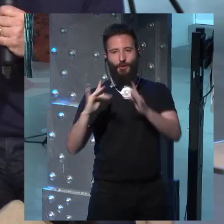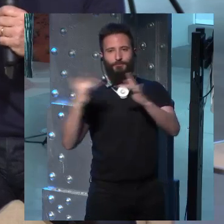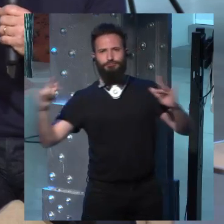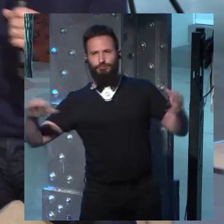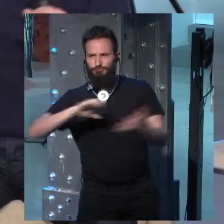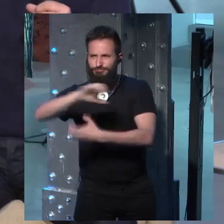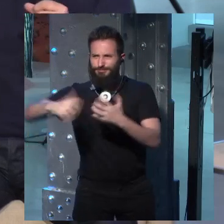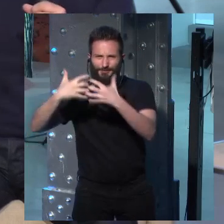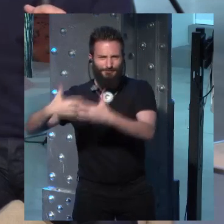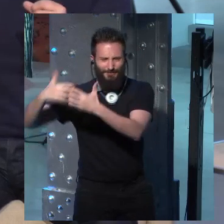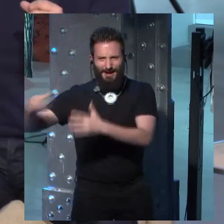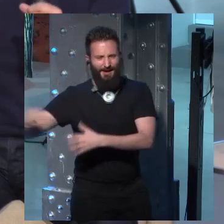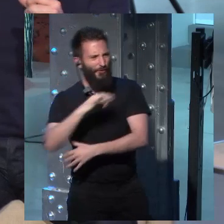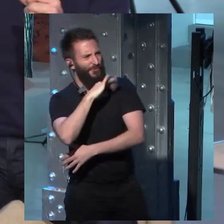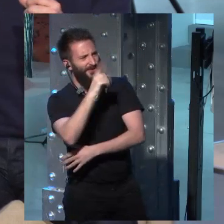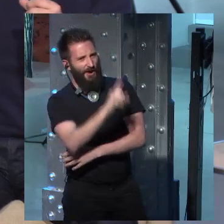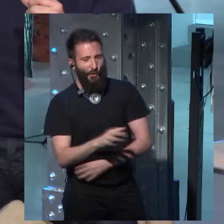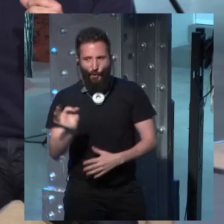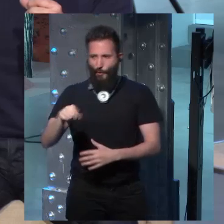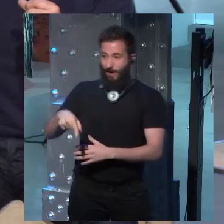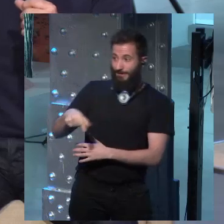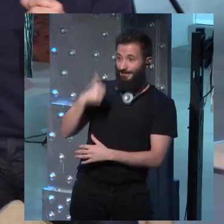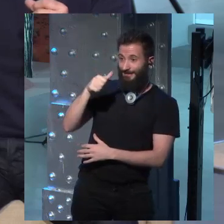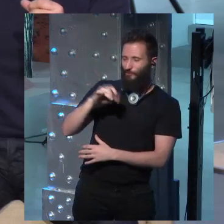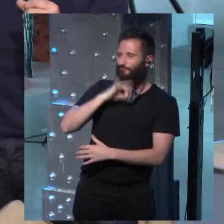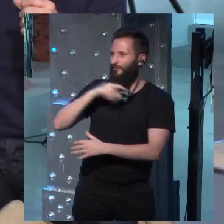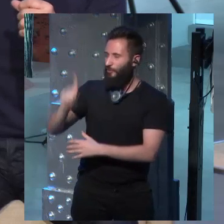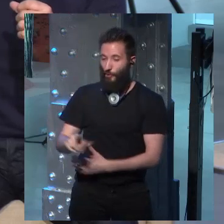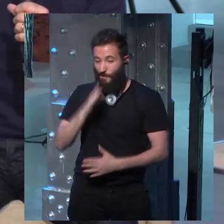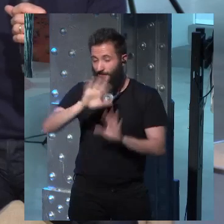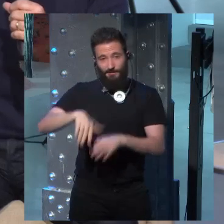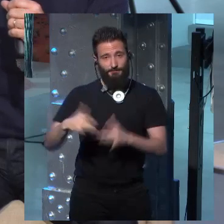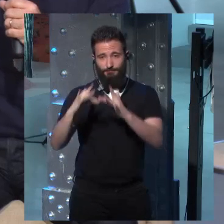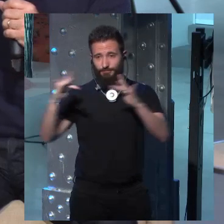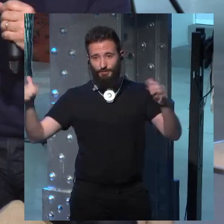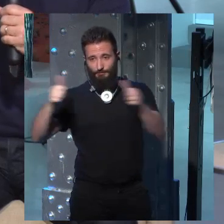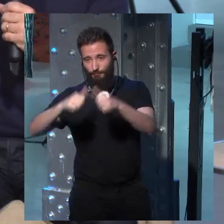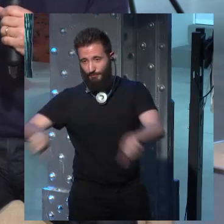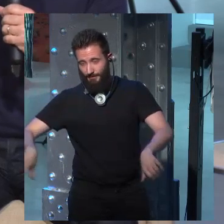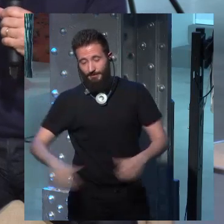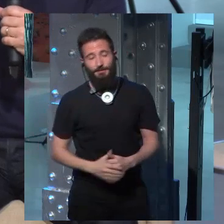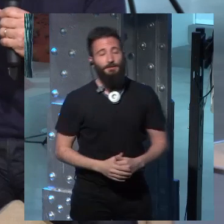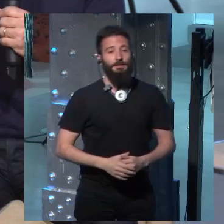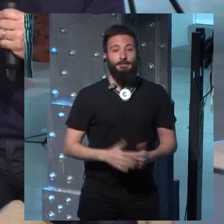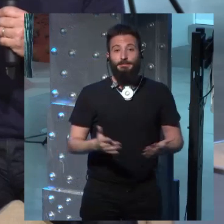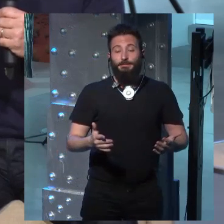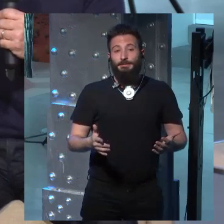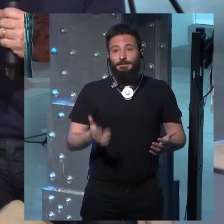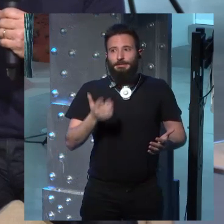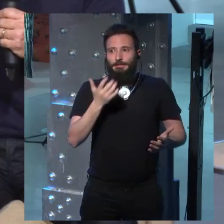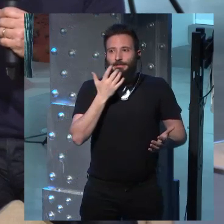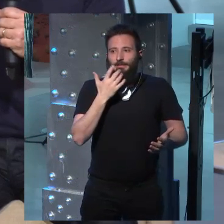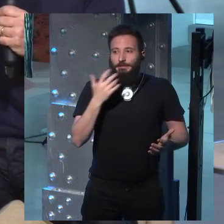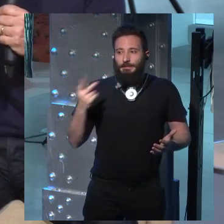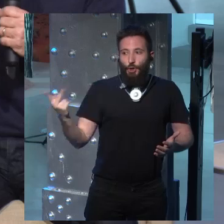was unhappy with her, well, okay, well, they probably should split. They should get away from each other. But if they kind of have worked it out and they're